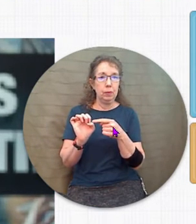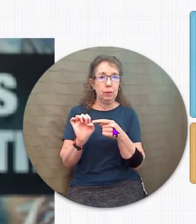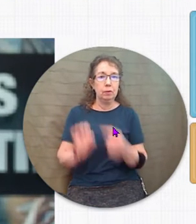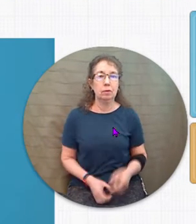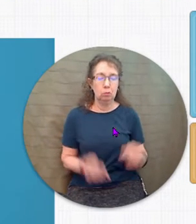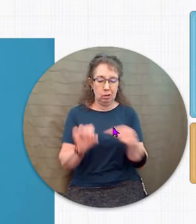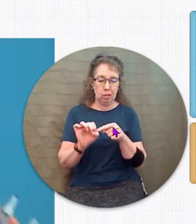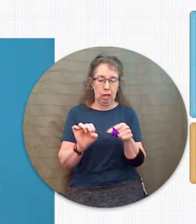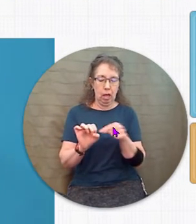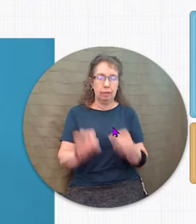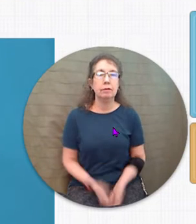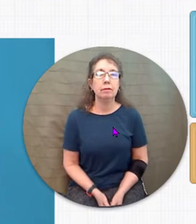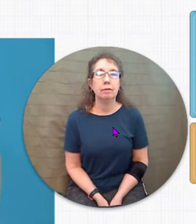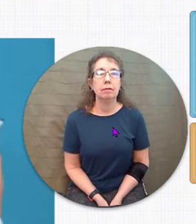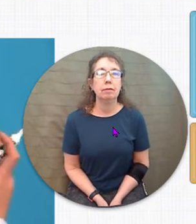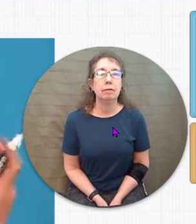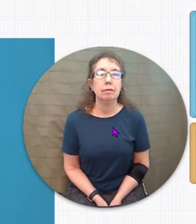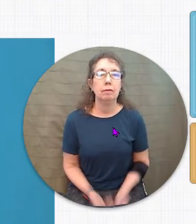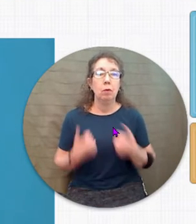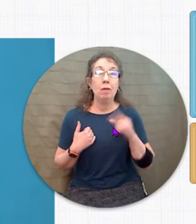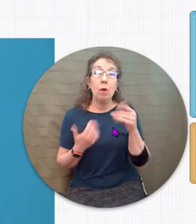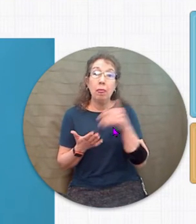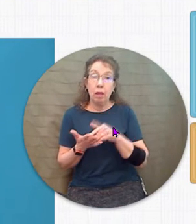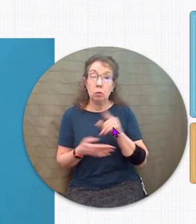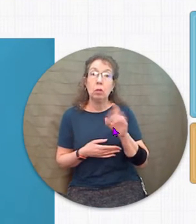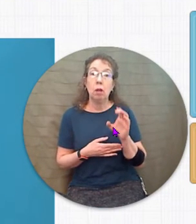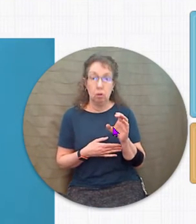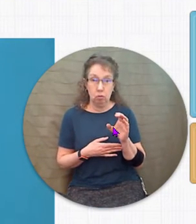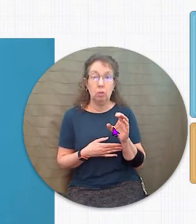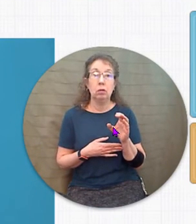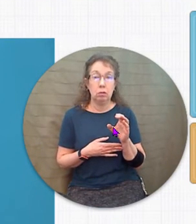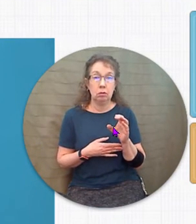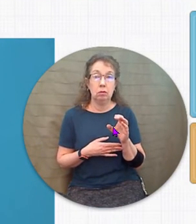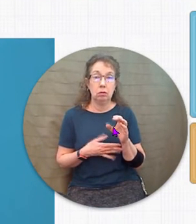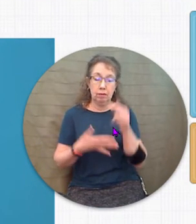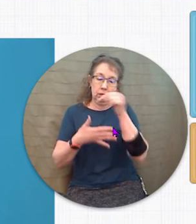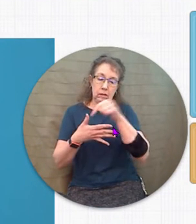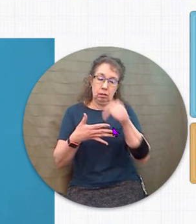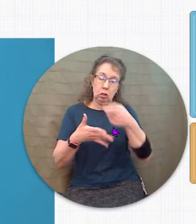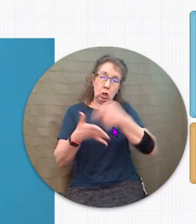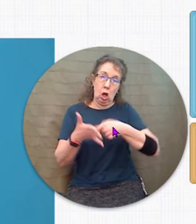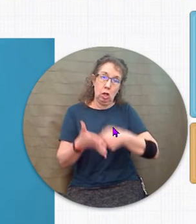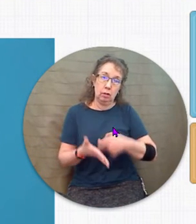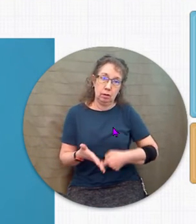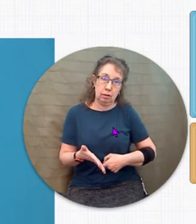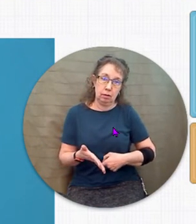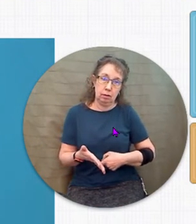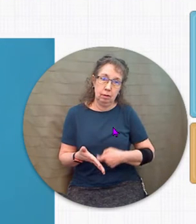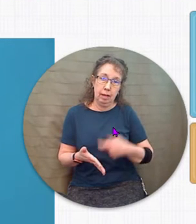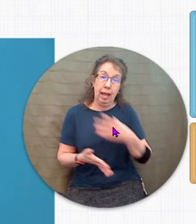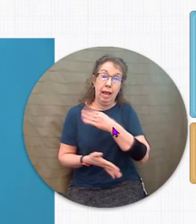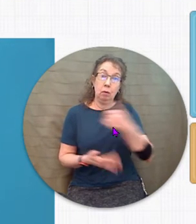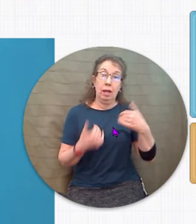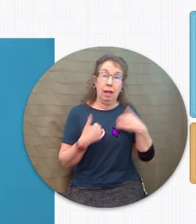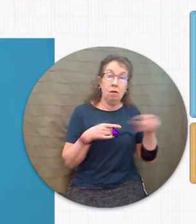top. So we have 1,100 of these currency fees, and then we have percentage fees.